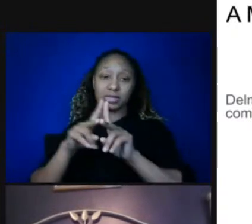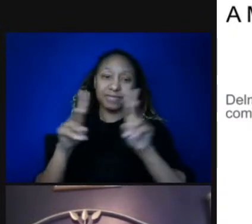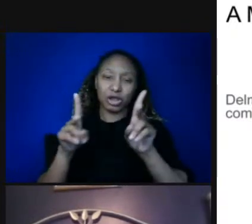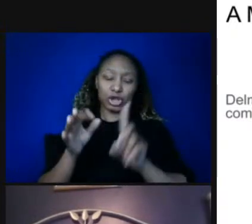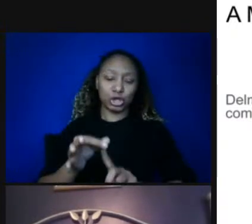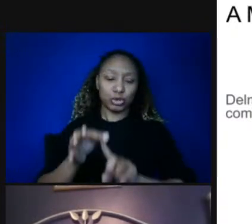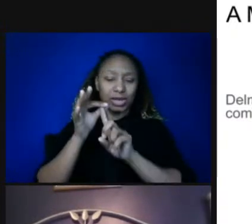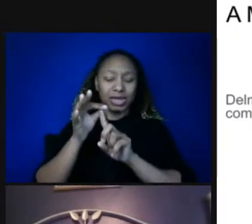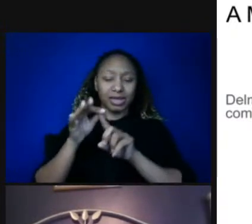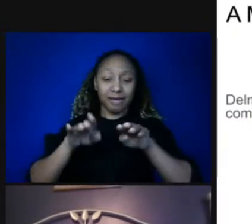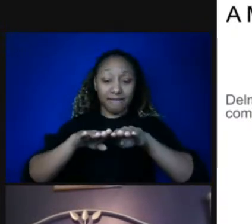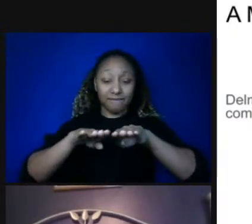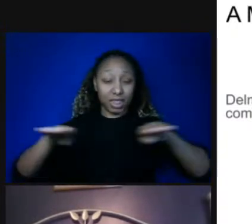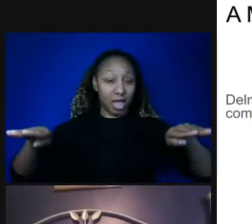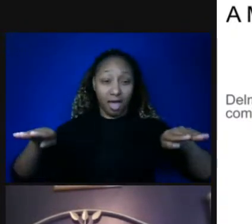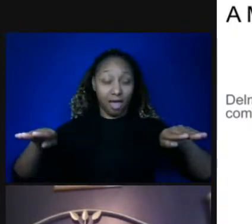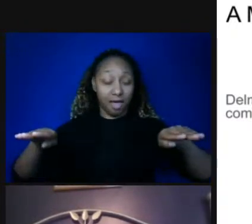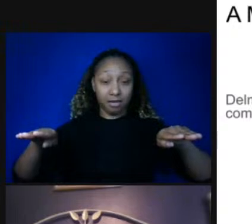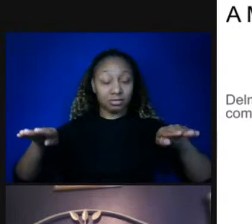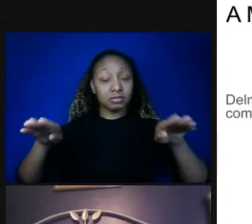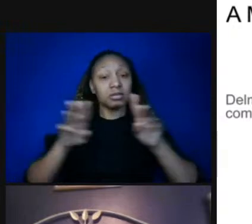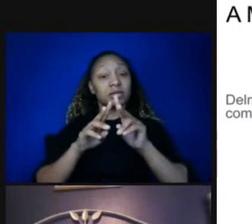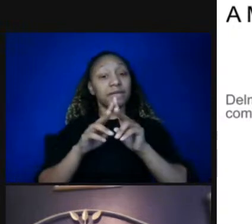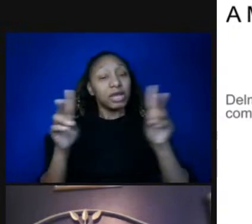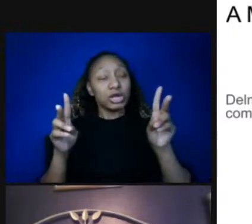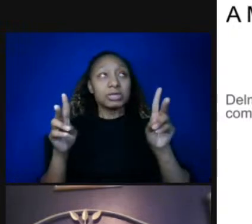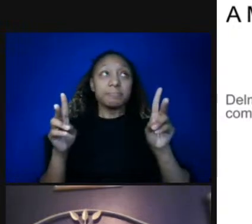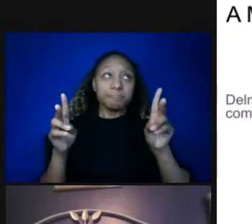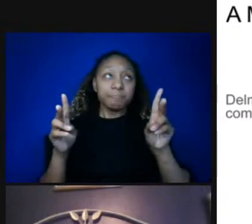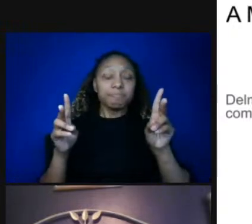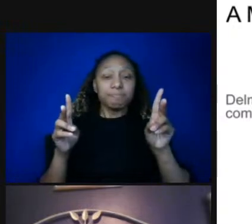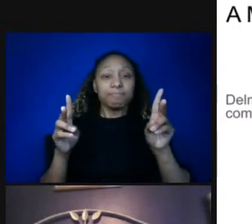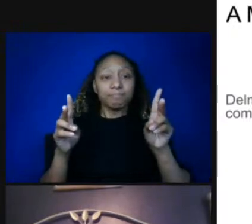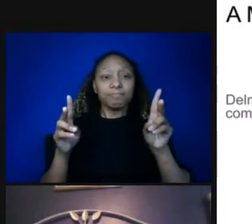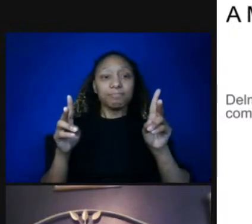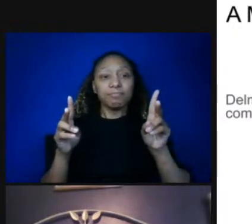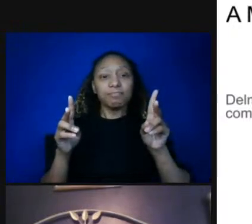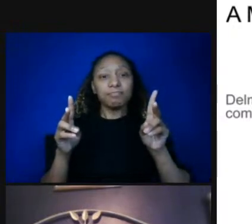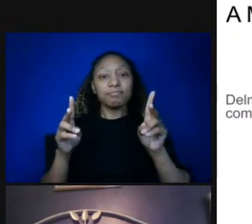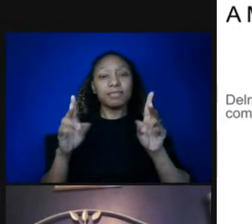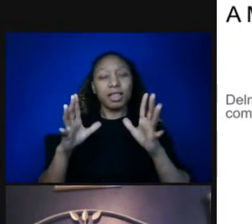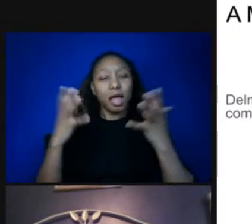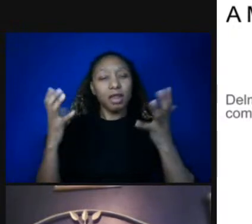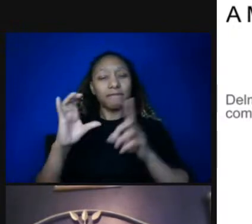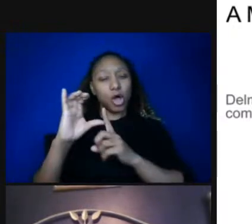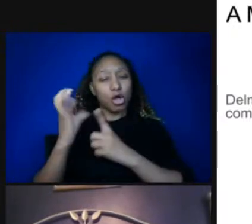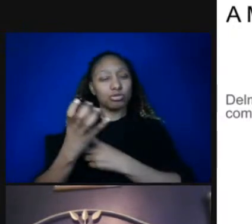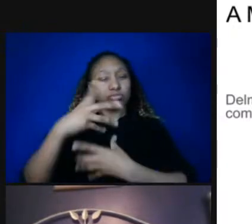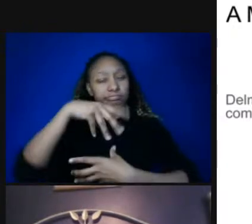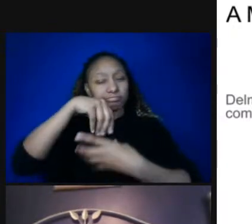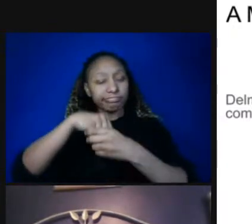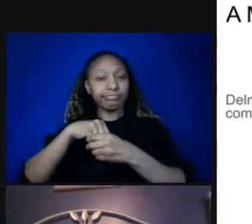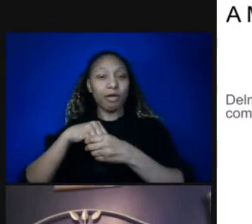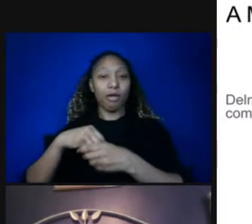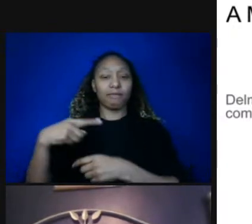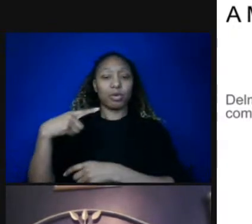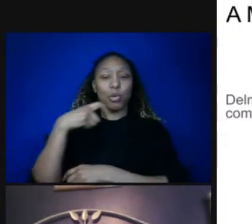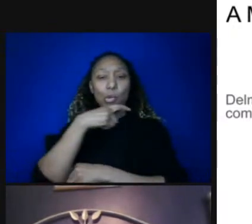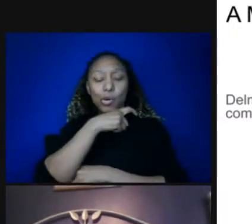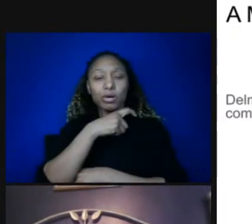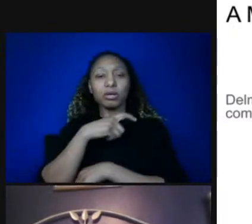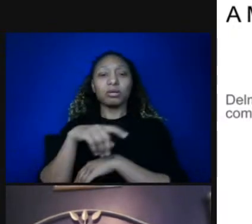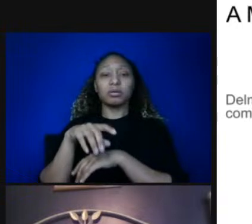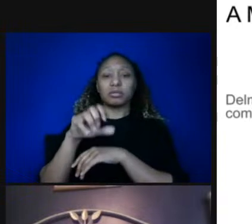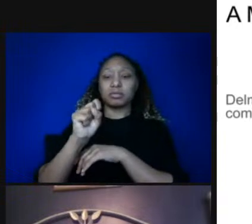flat. It is very agricultural. So there's a lot of soy and corn as the chief agricultural